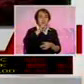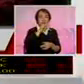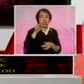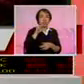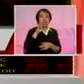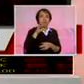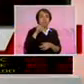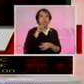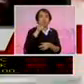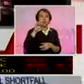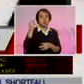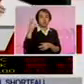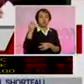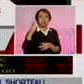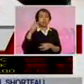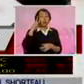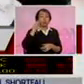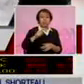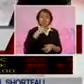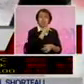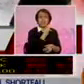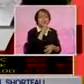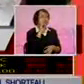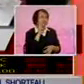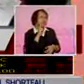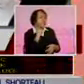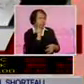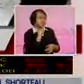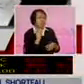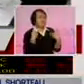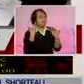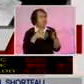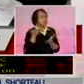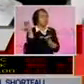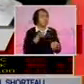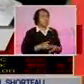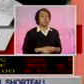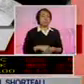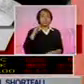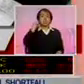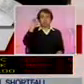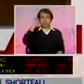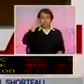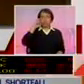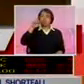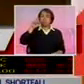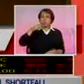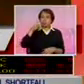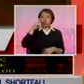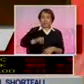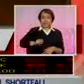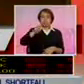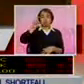January 17, 2012. As the witness said that she has these documents with her. The witness must comply. So I submit to the court